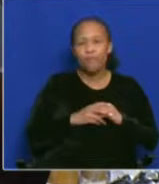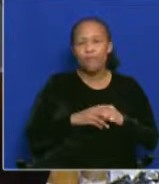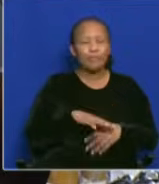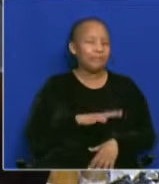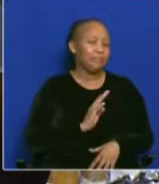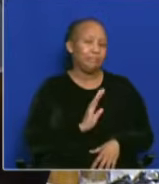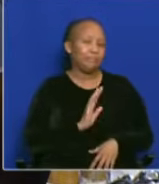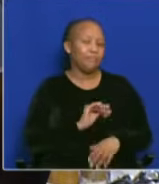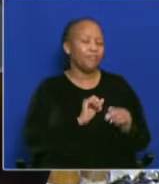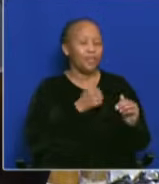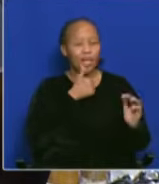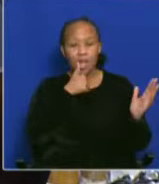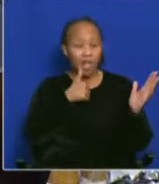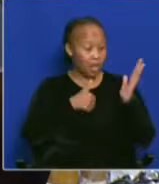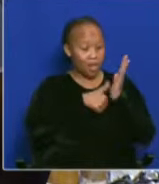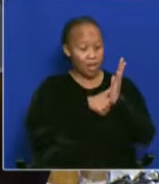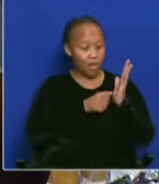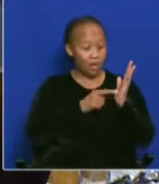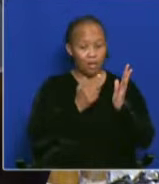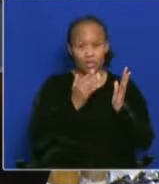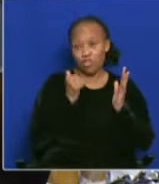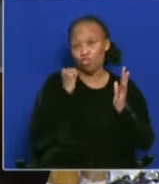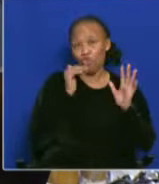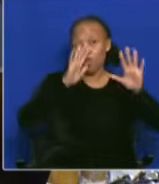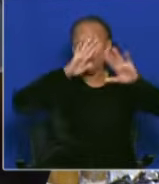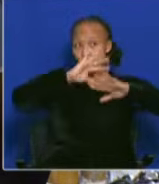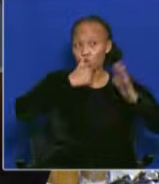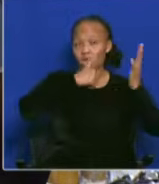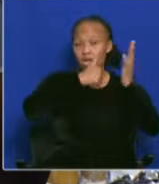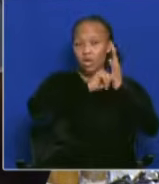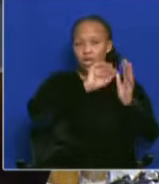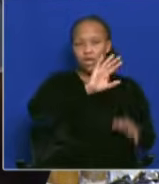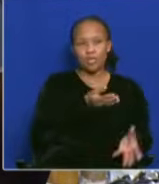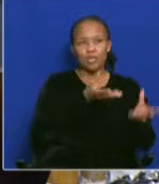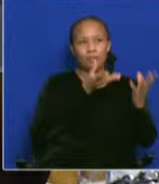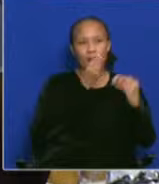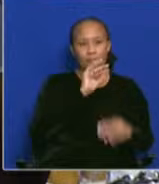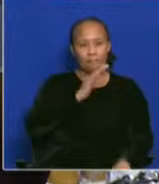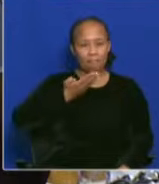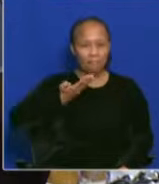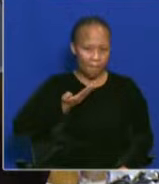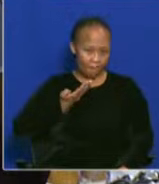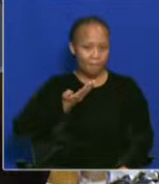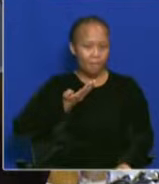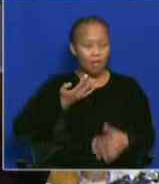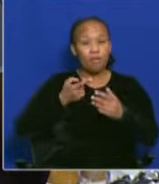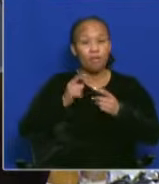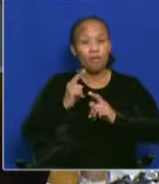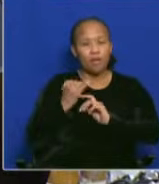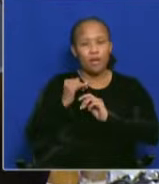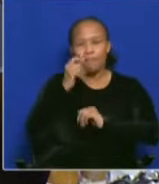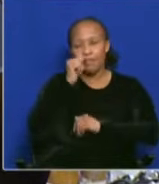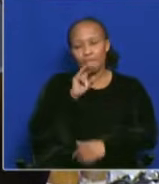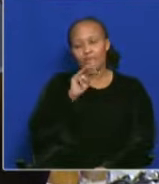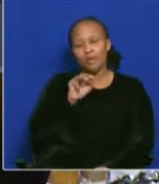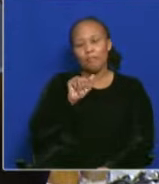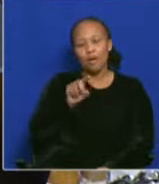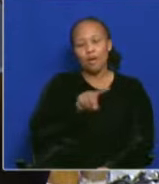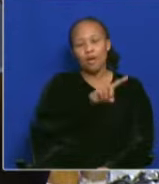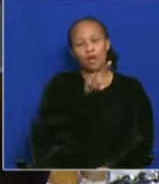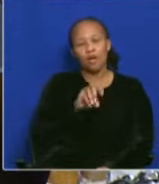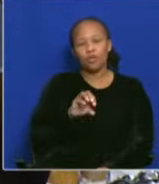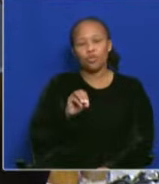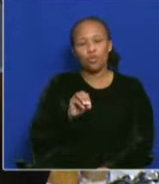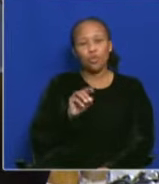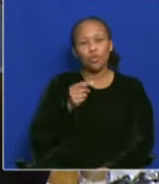we received last night points out, I mean, it's signed by Mr. Mazzotti. Yes. He points out that what we rely